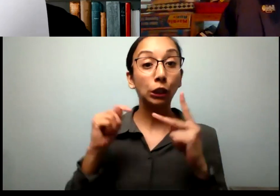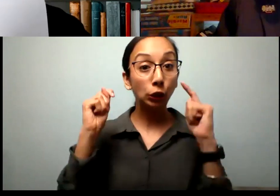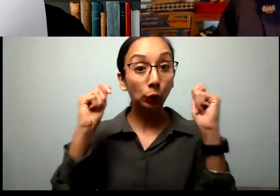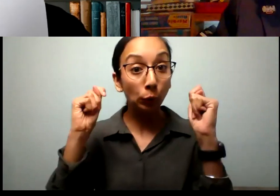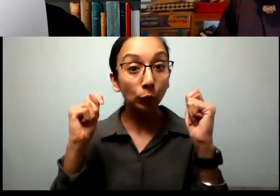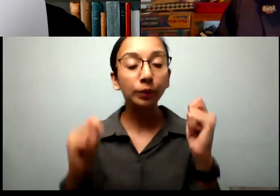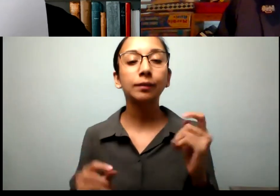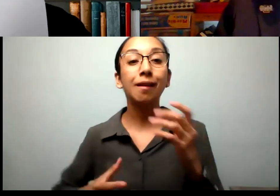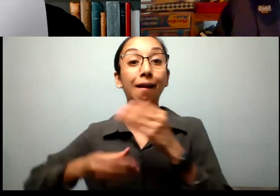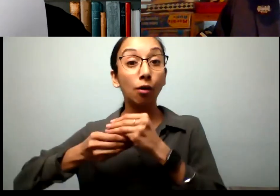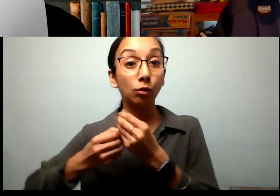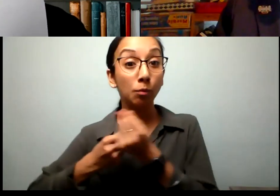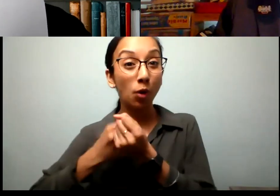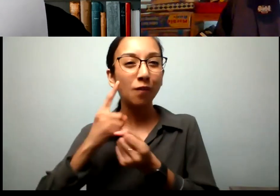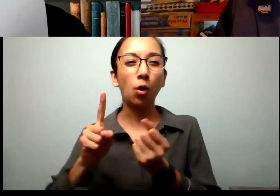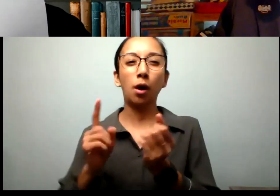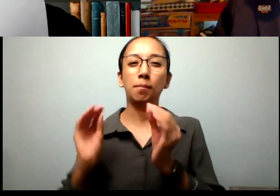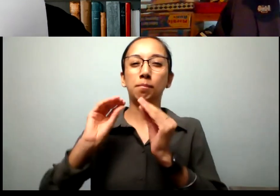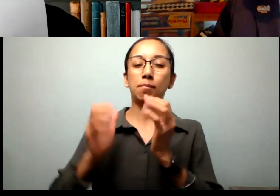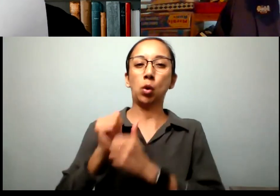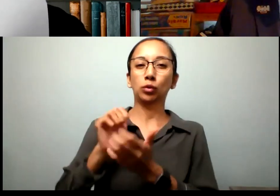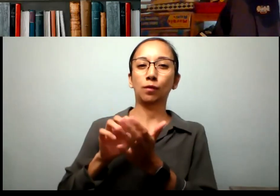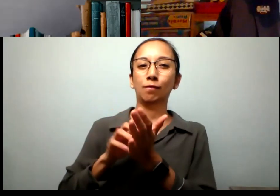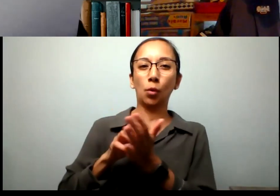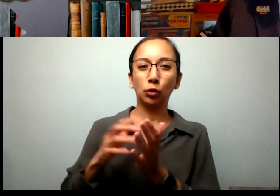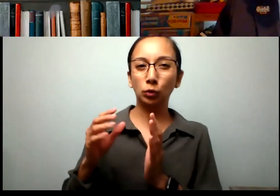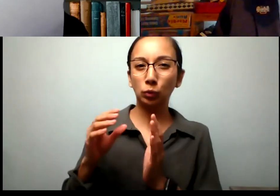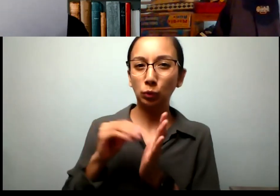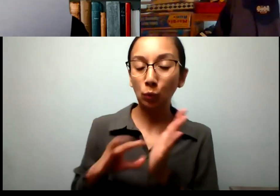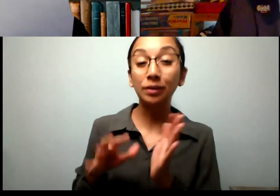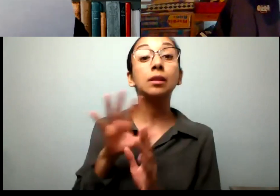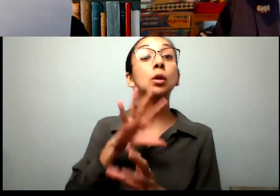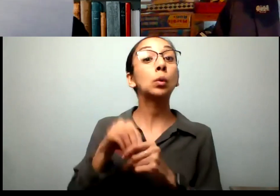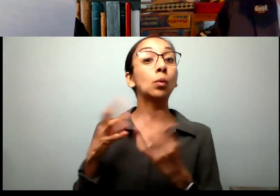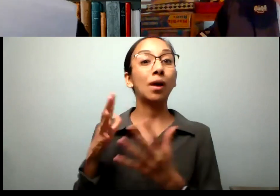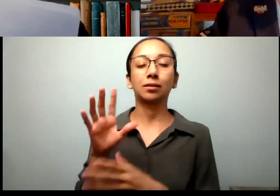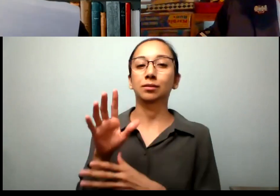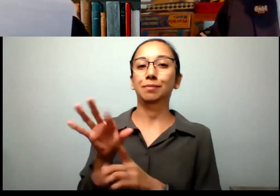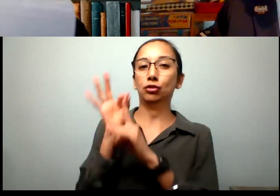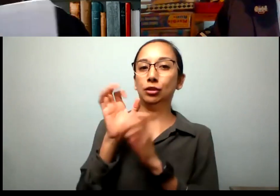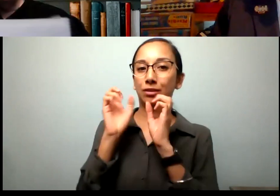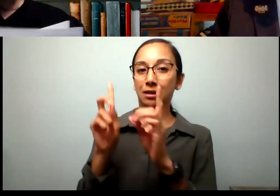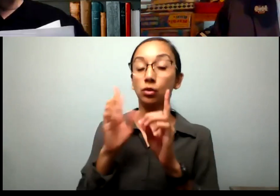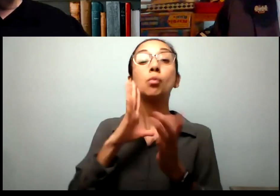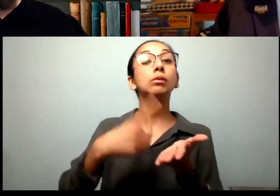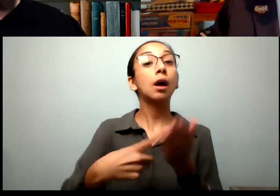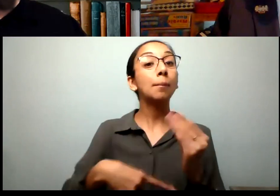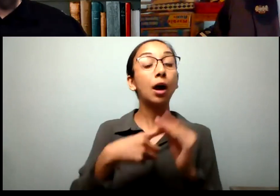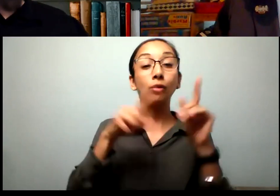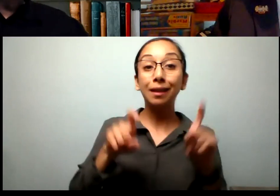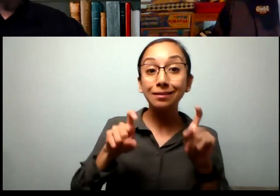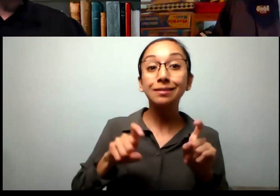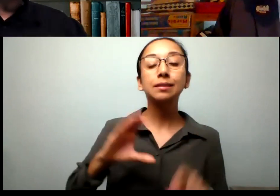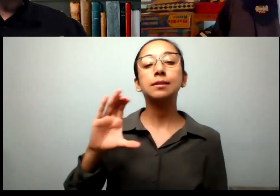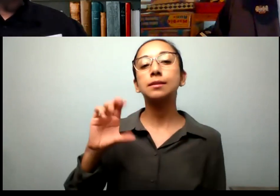for our most vulnerable students, including special education. We will talk about testing and contact